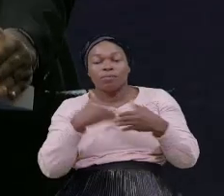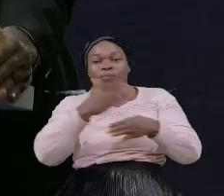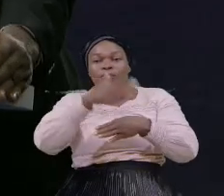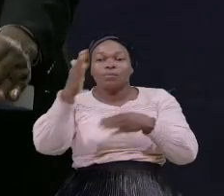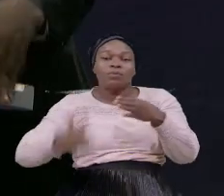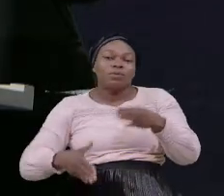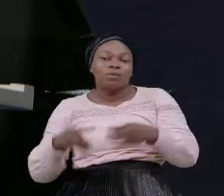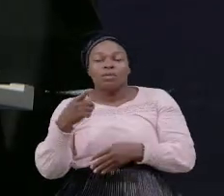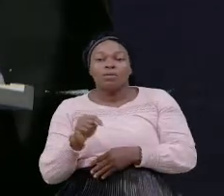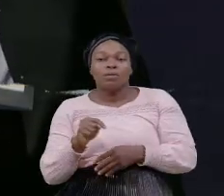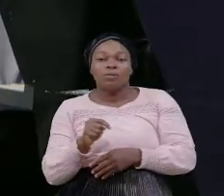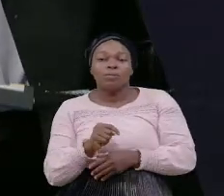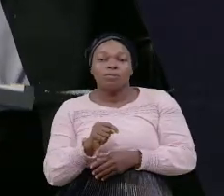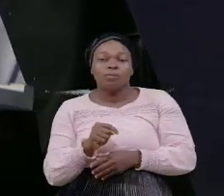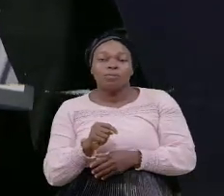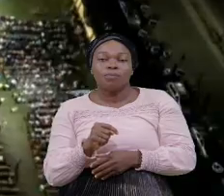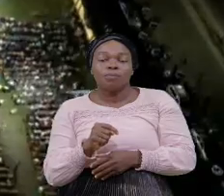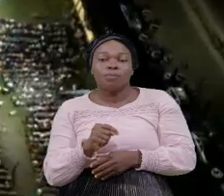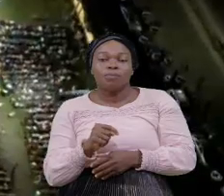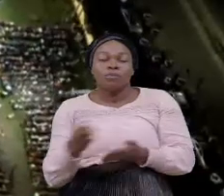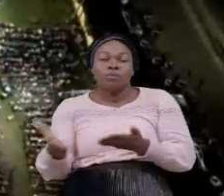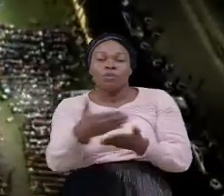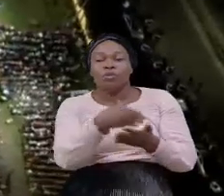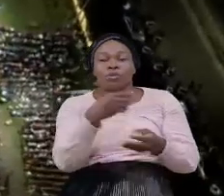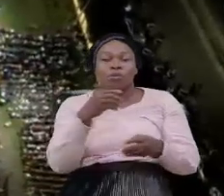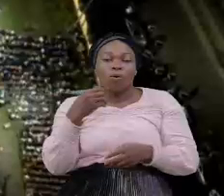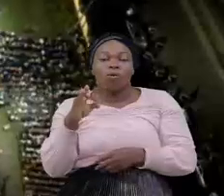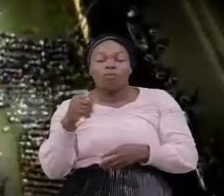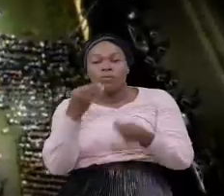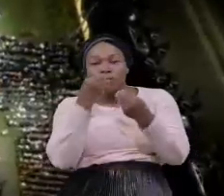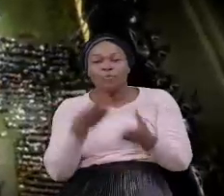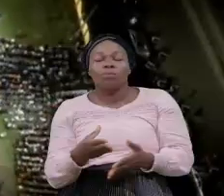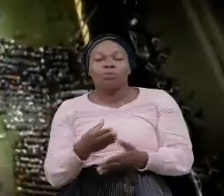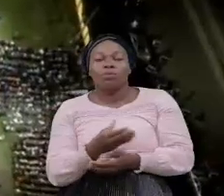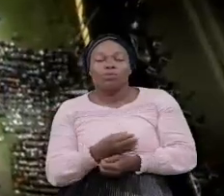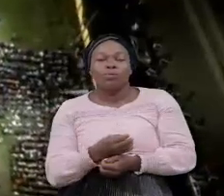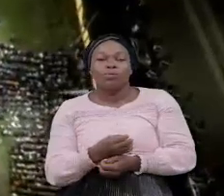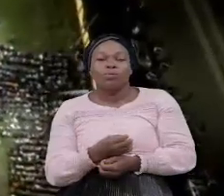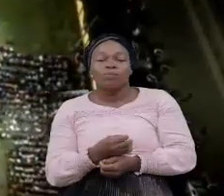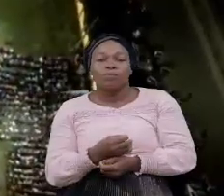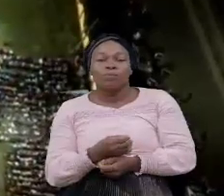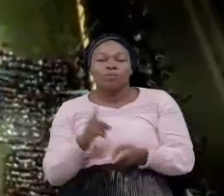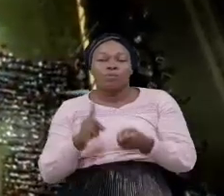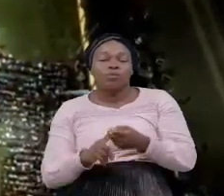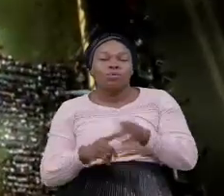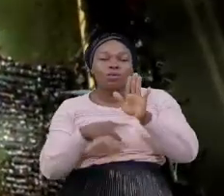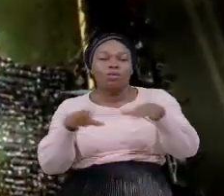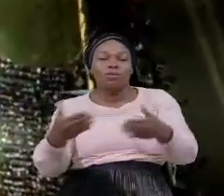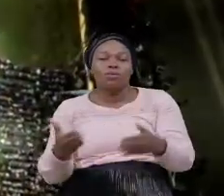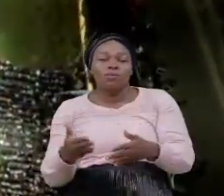pulpit. If you are done, somebody should tell me, either you wave the flag or whatever sign.